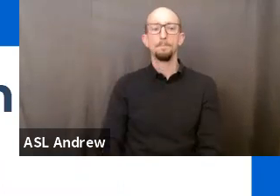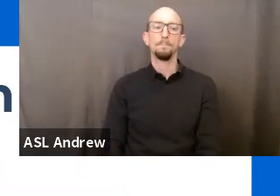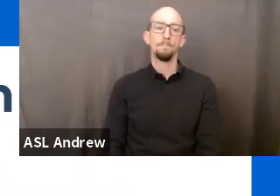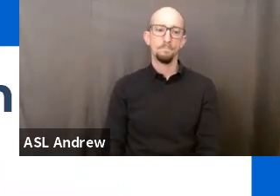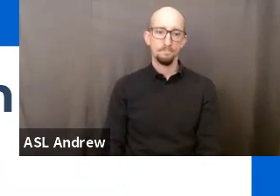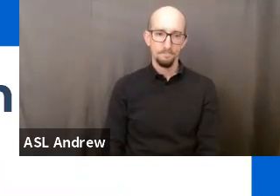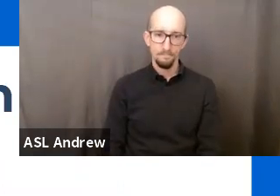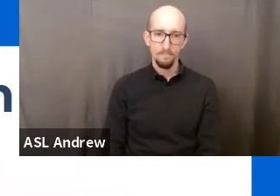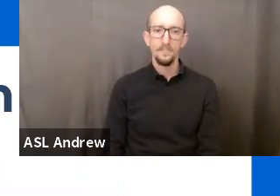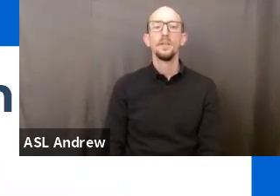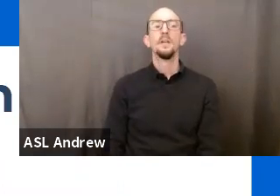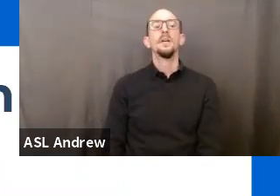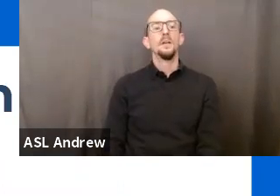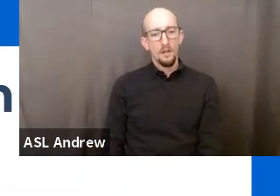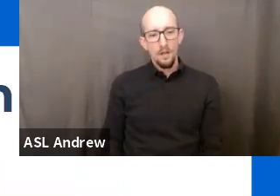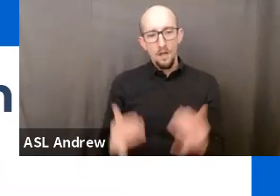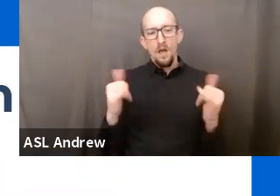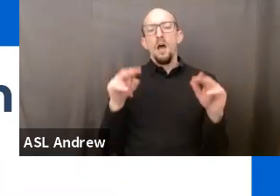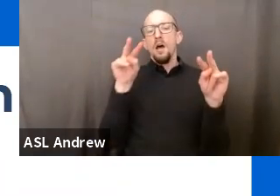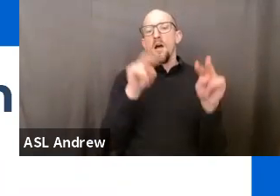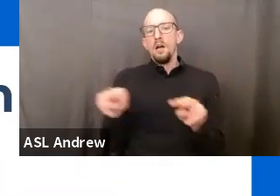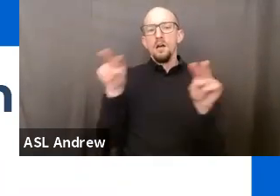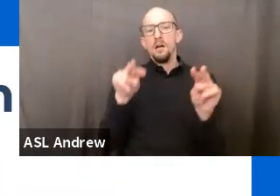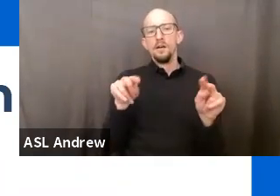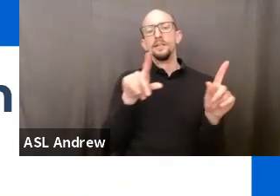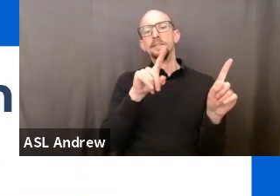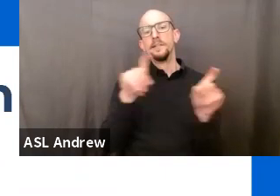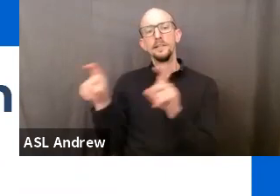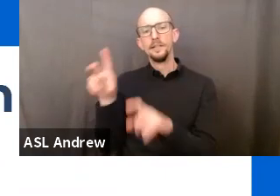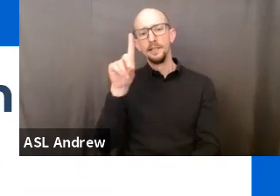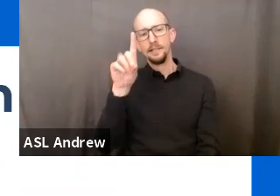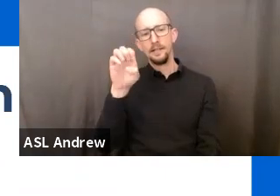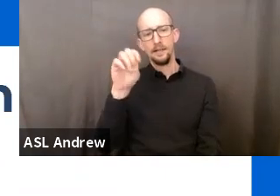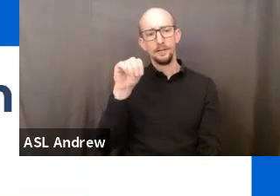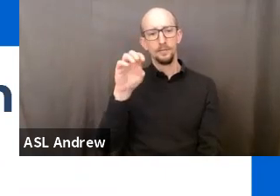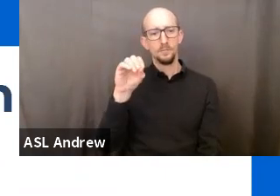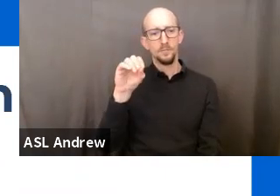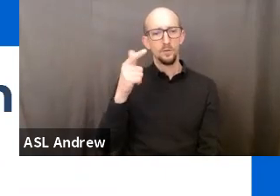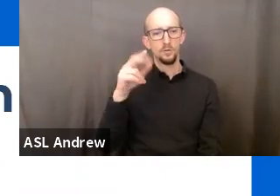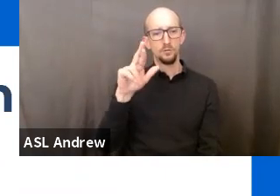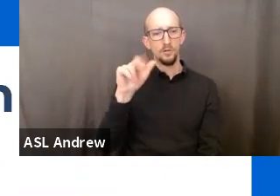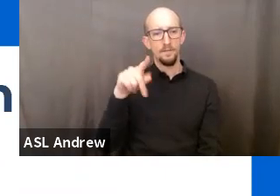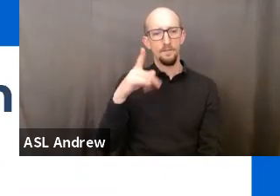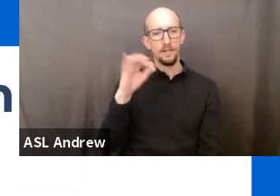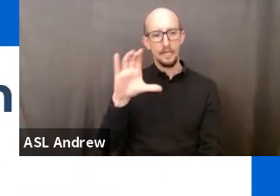So now we're going to get into a little of the demographic data from that 2021 applicant pool.